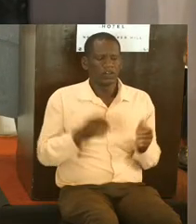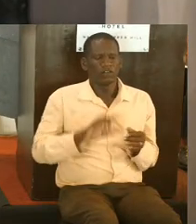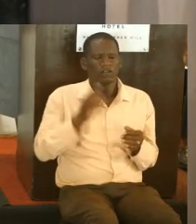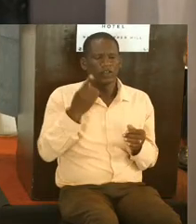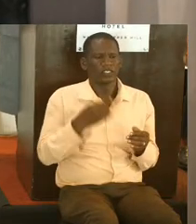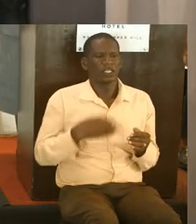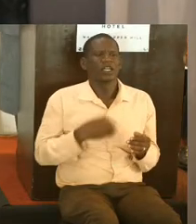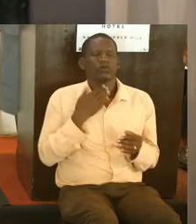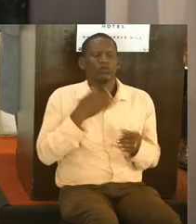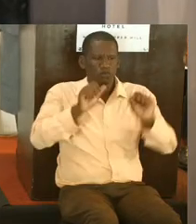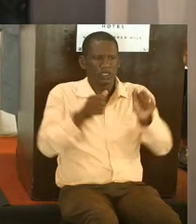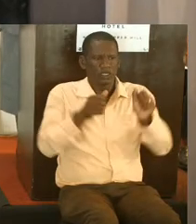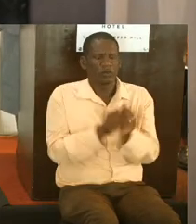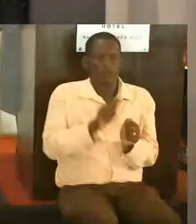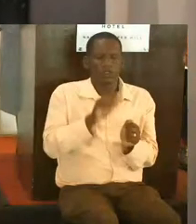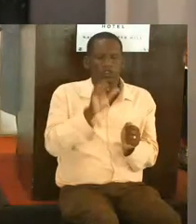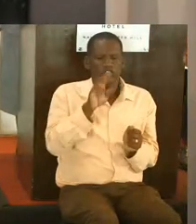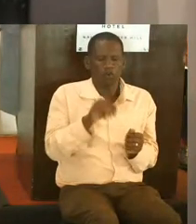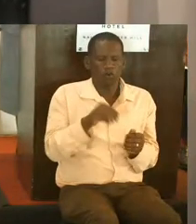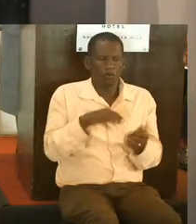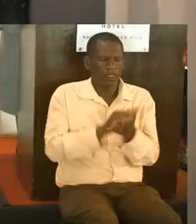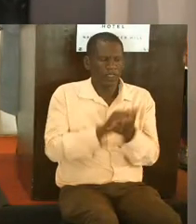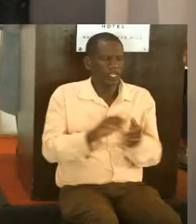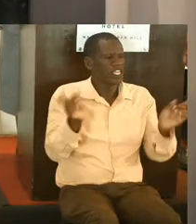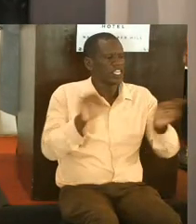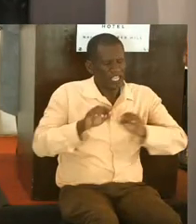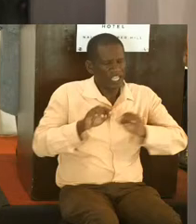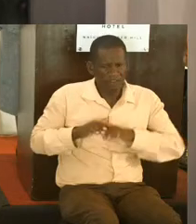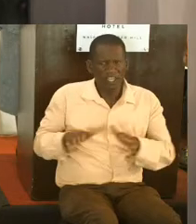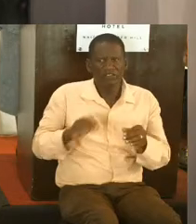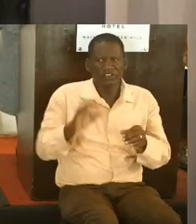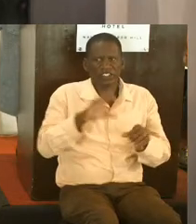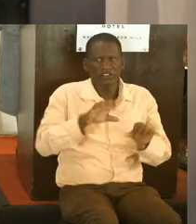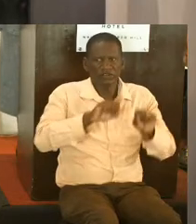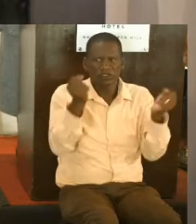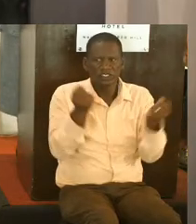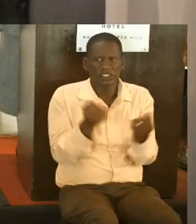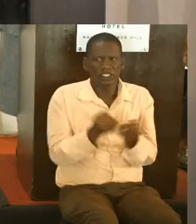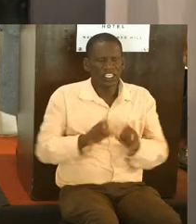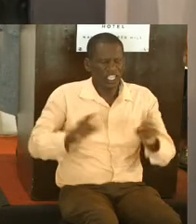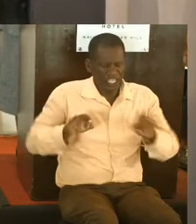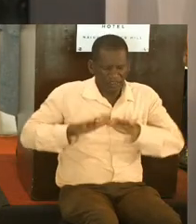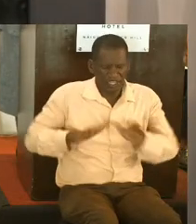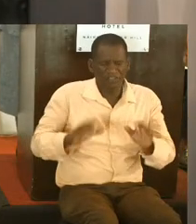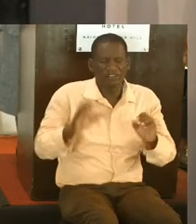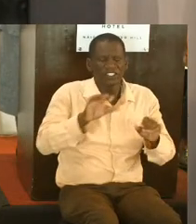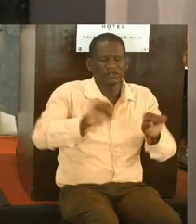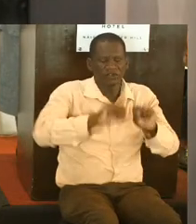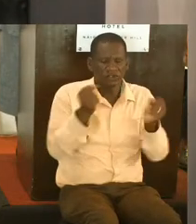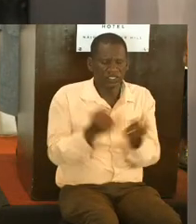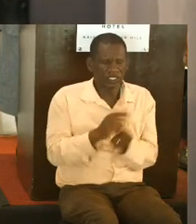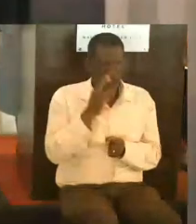um first of all I want to agree with Tom kagway that he never left the Civil Society because